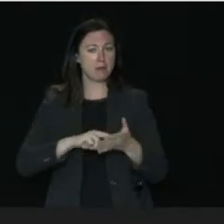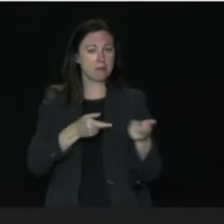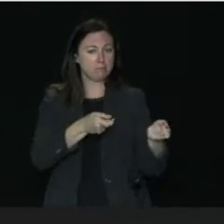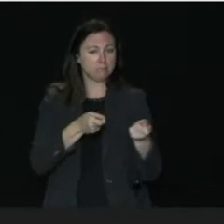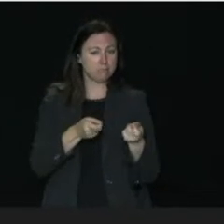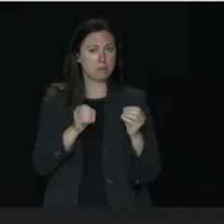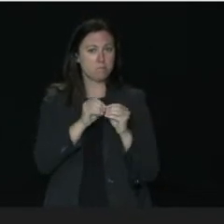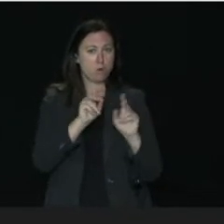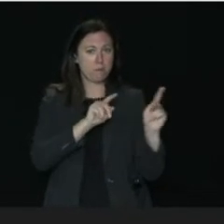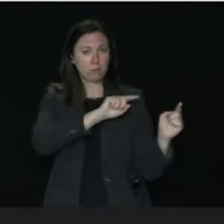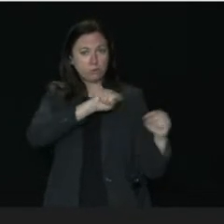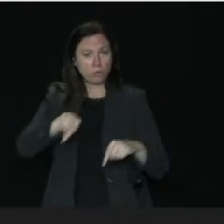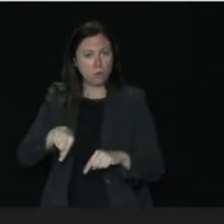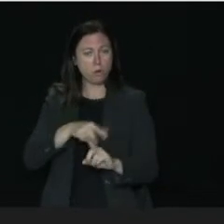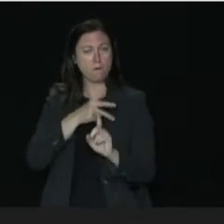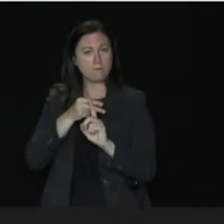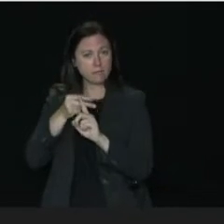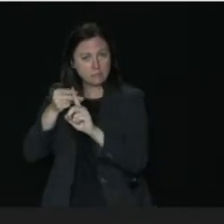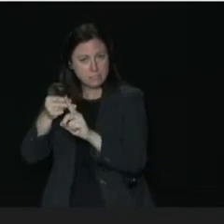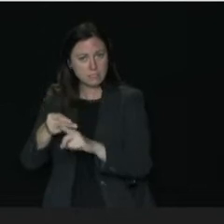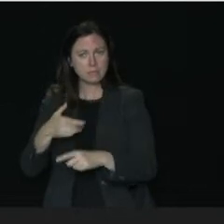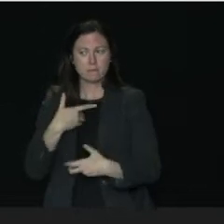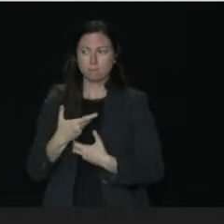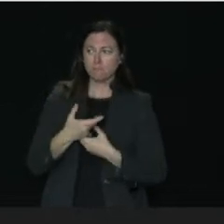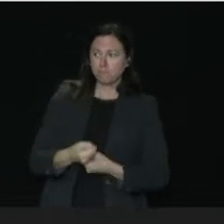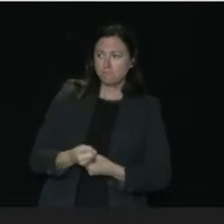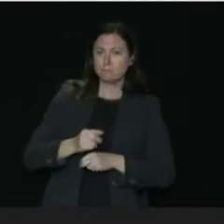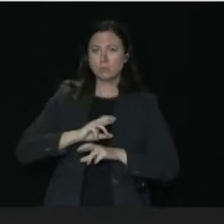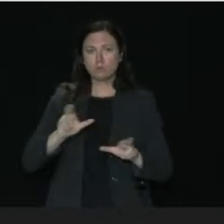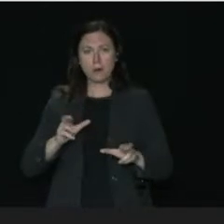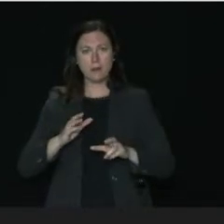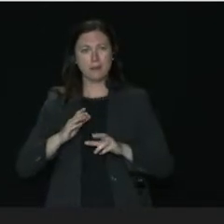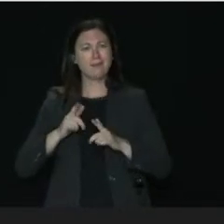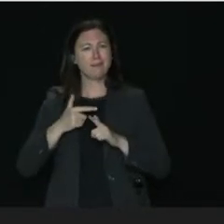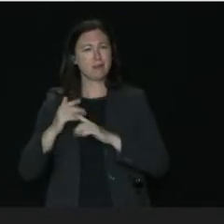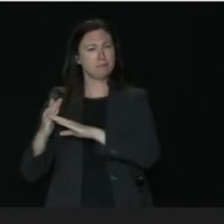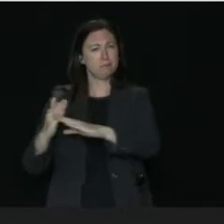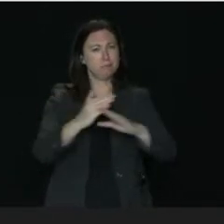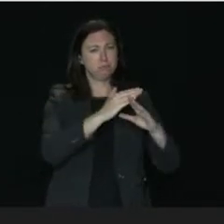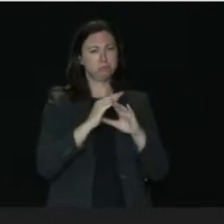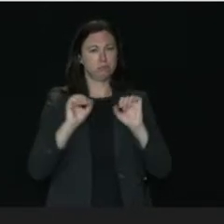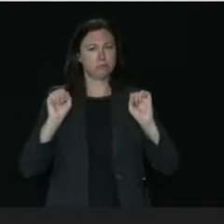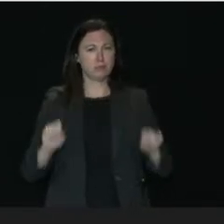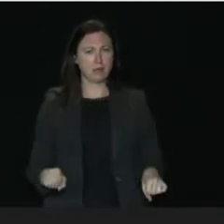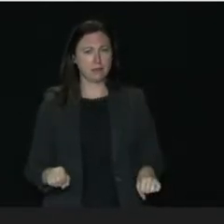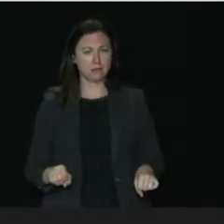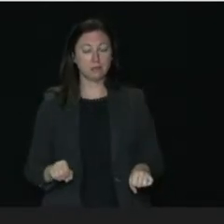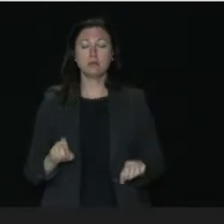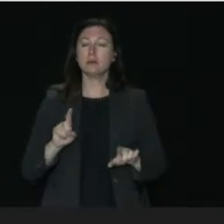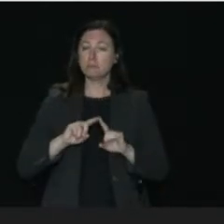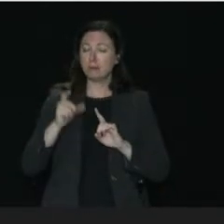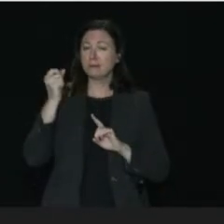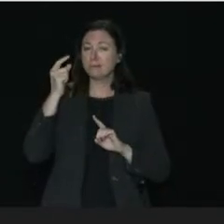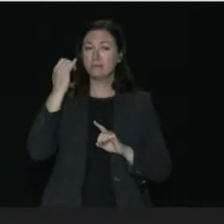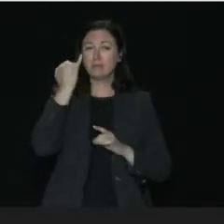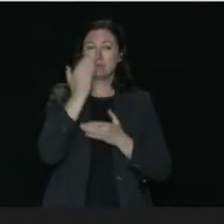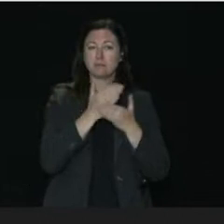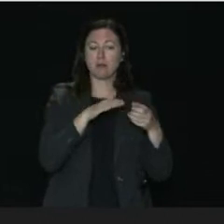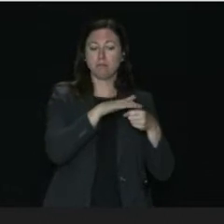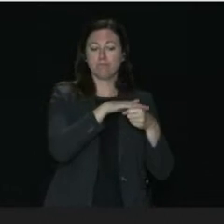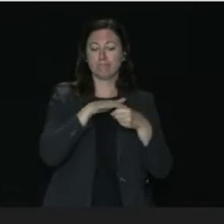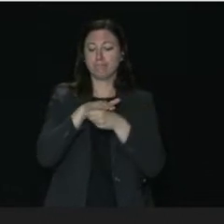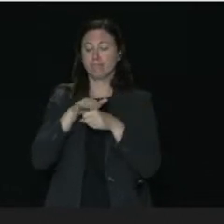informed, confident, and protected. Nevertheless, where there are pockets